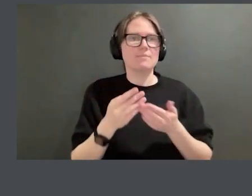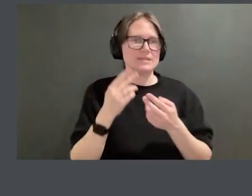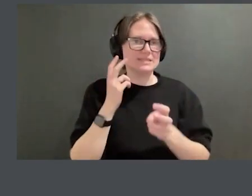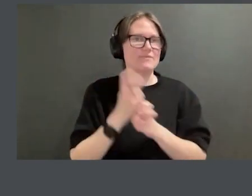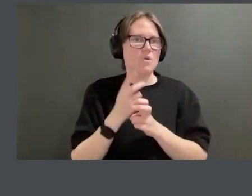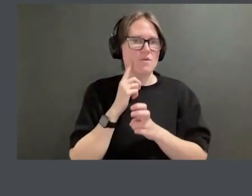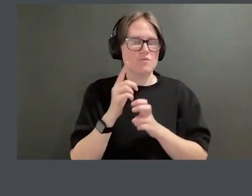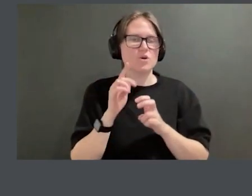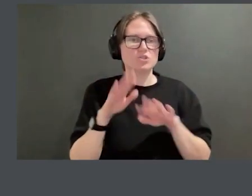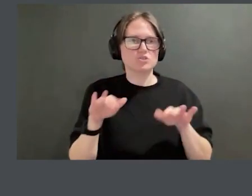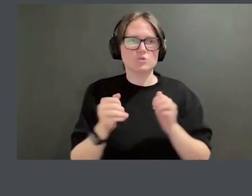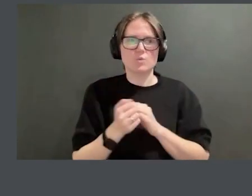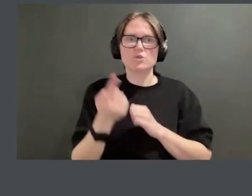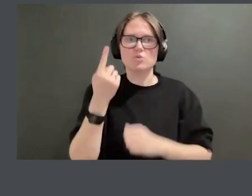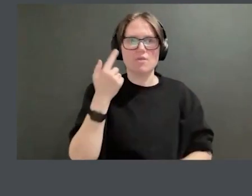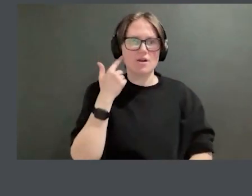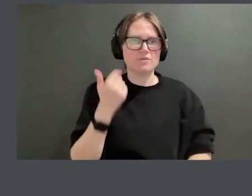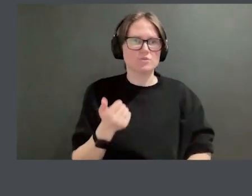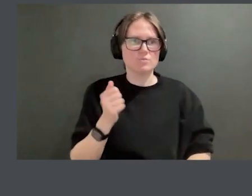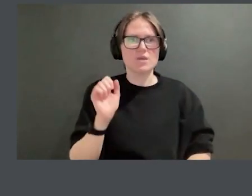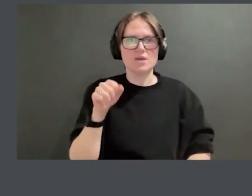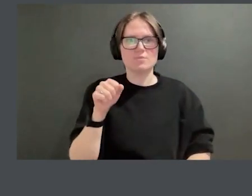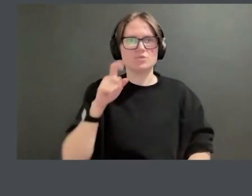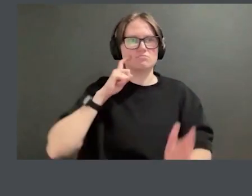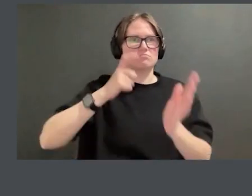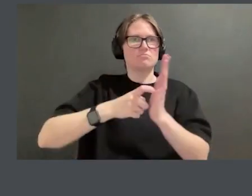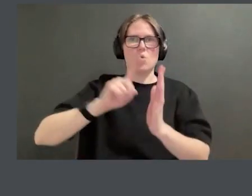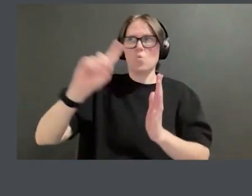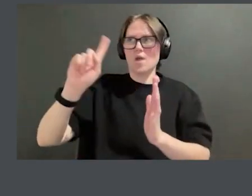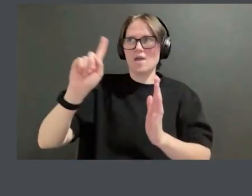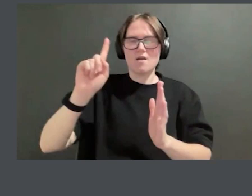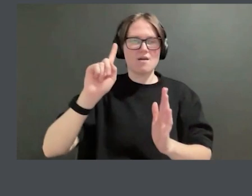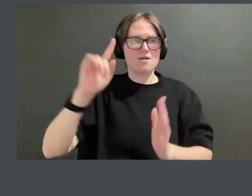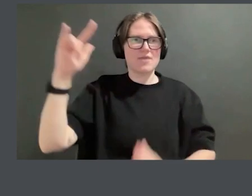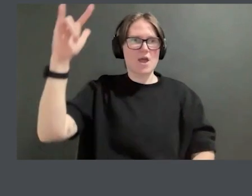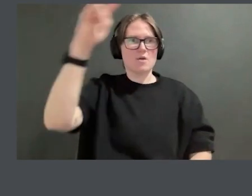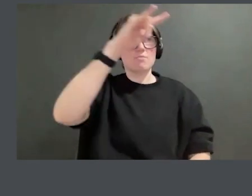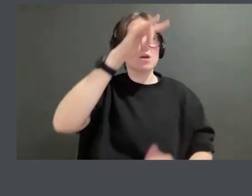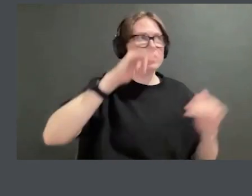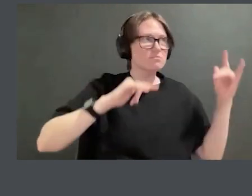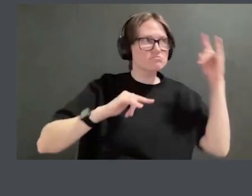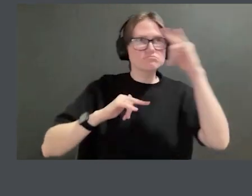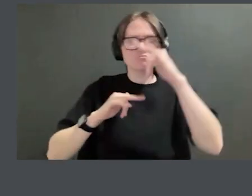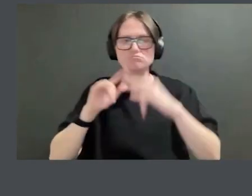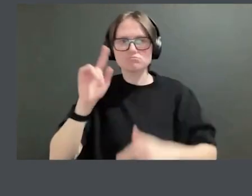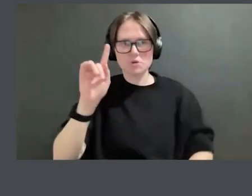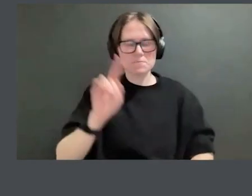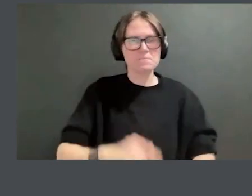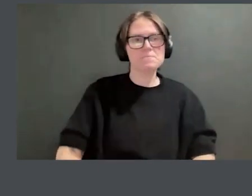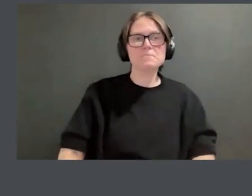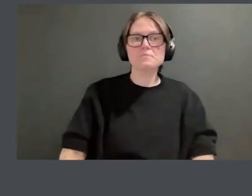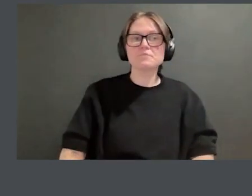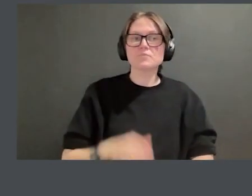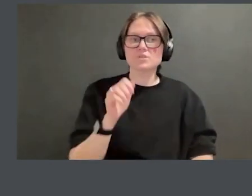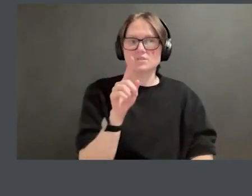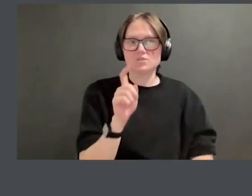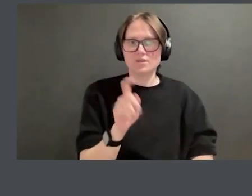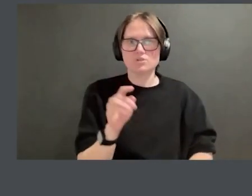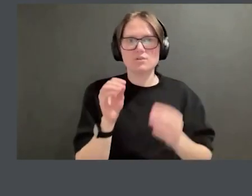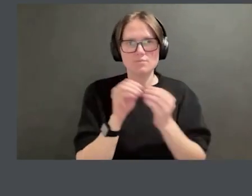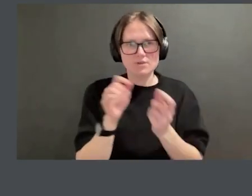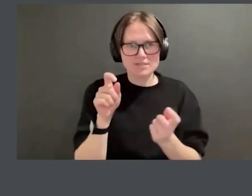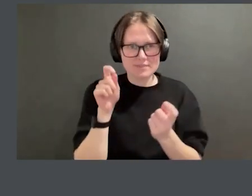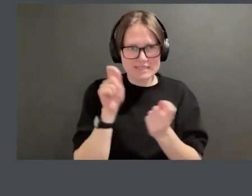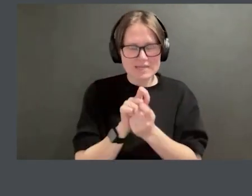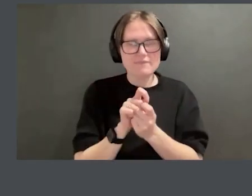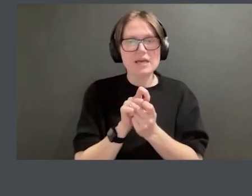with unilateral hearing loss to hear and find where this airplane is coming from. And so this is a question that is more